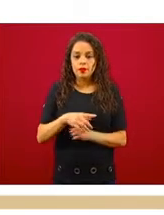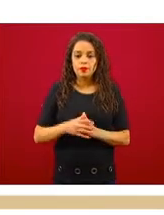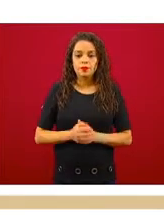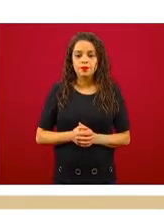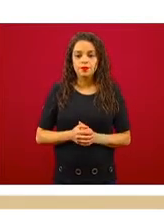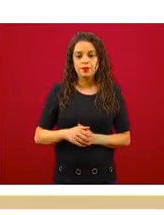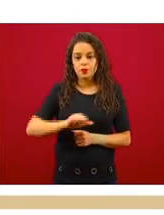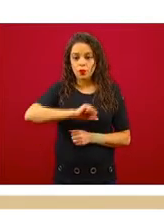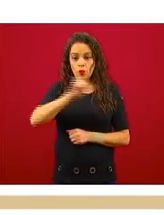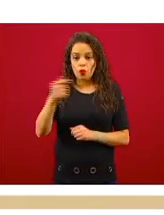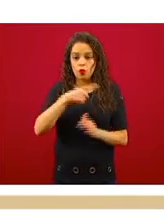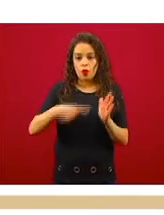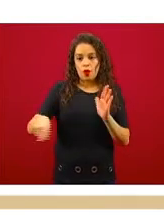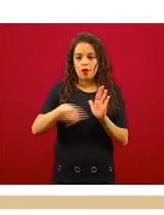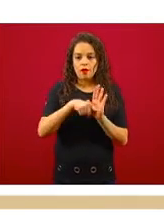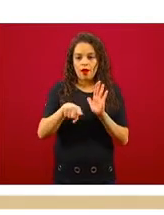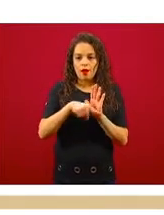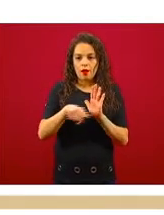We already have